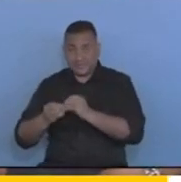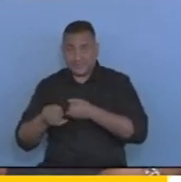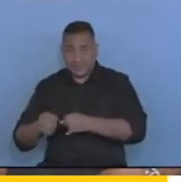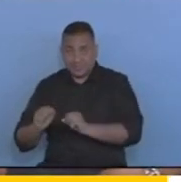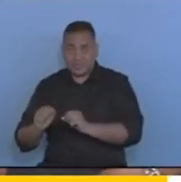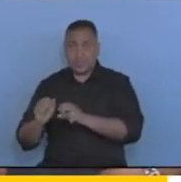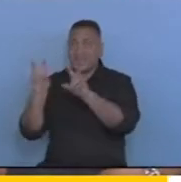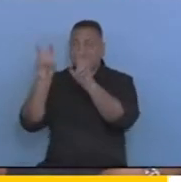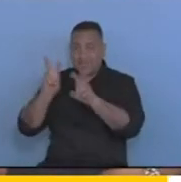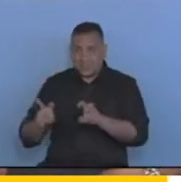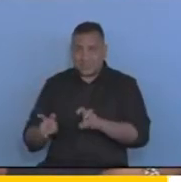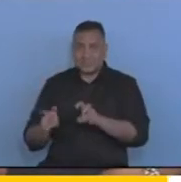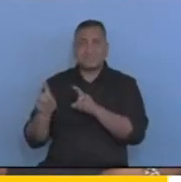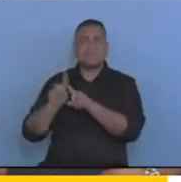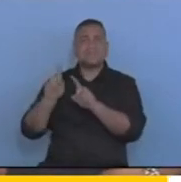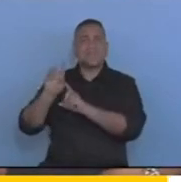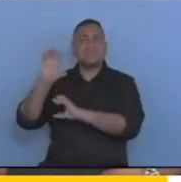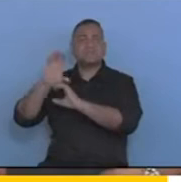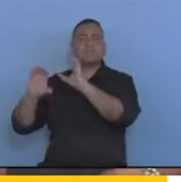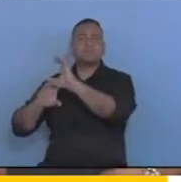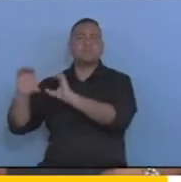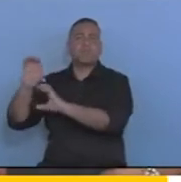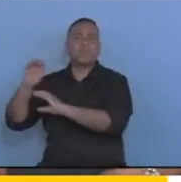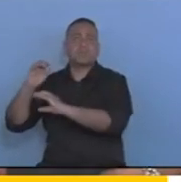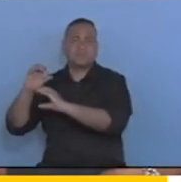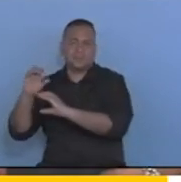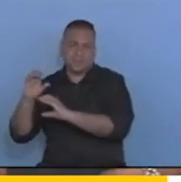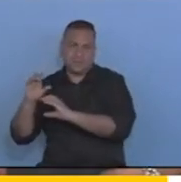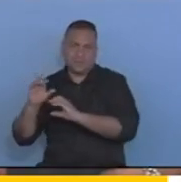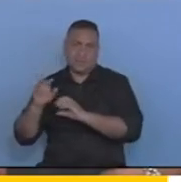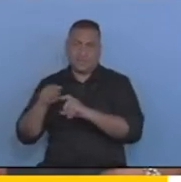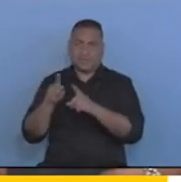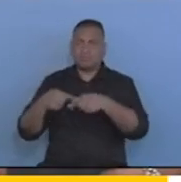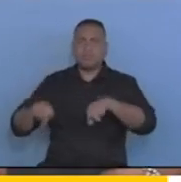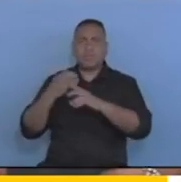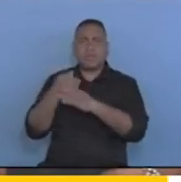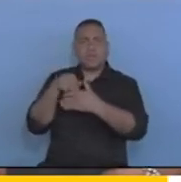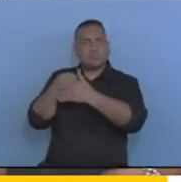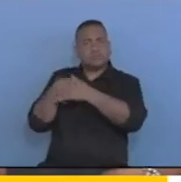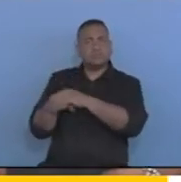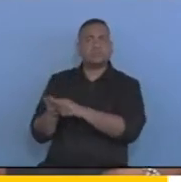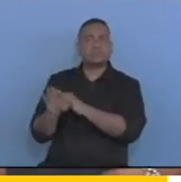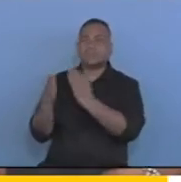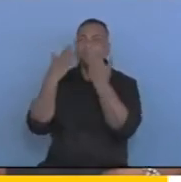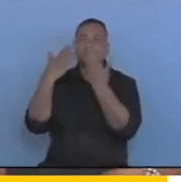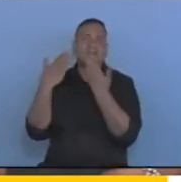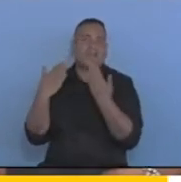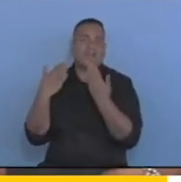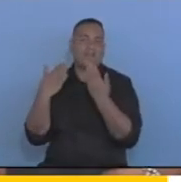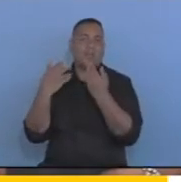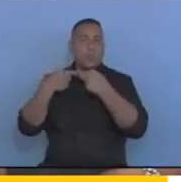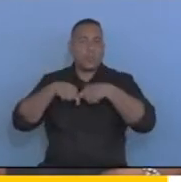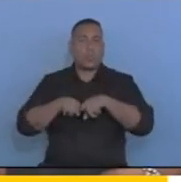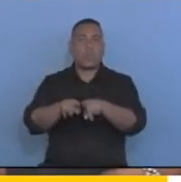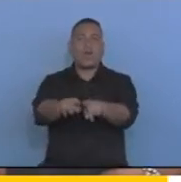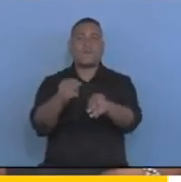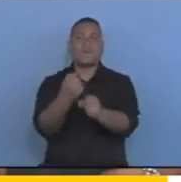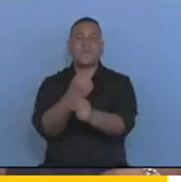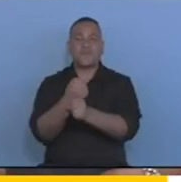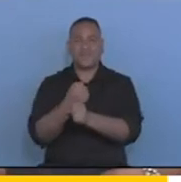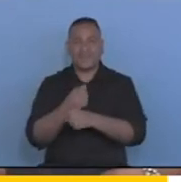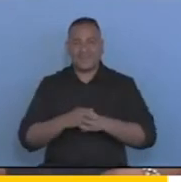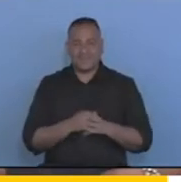those students can then enter into an apprenticeship, being paid a stipend, and then they can